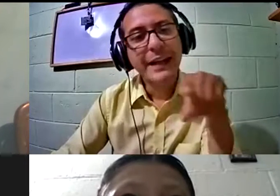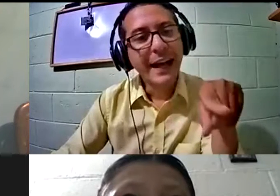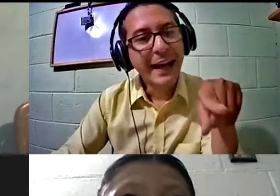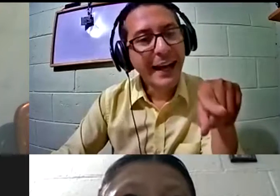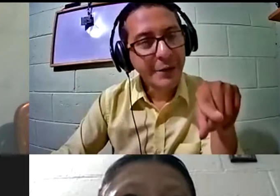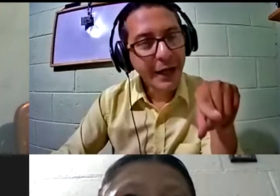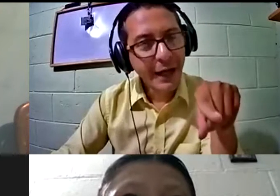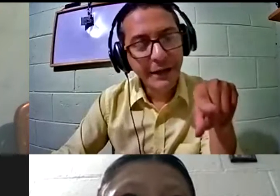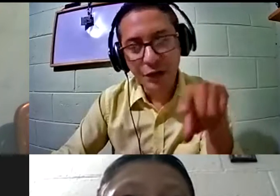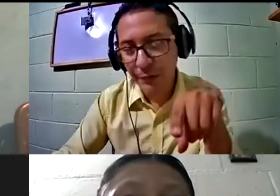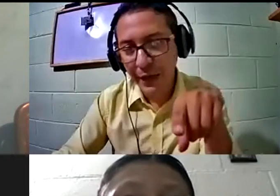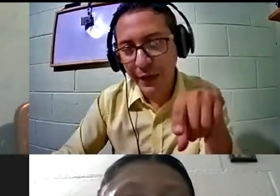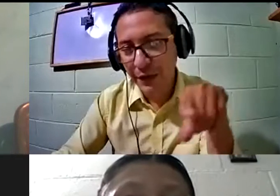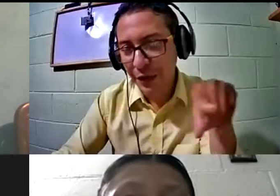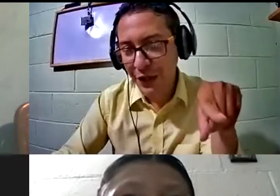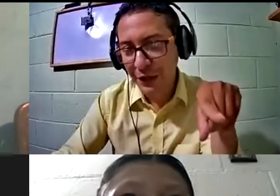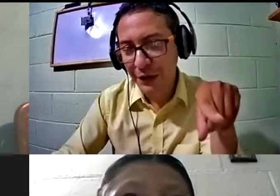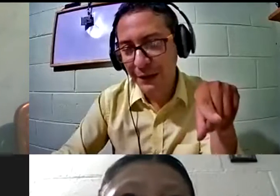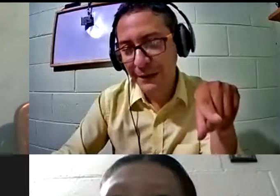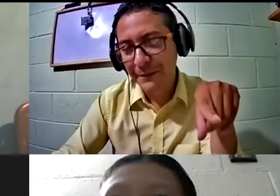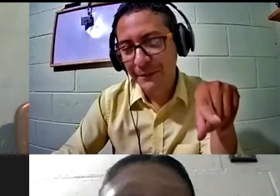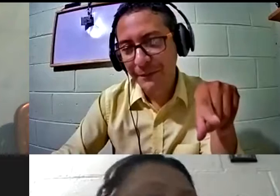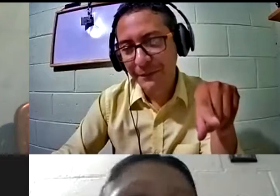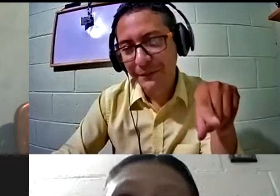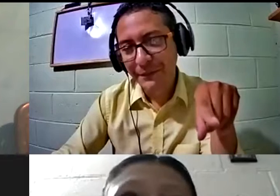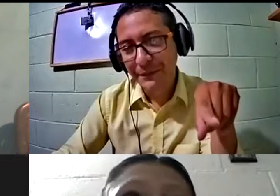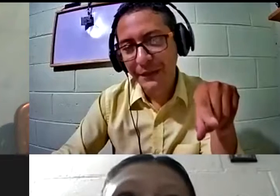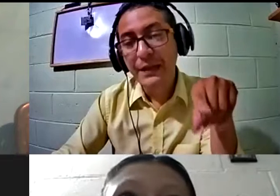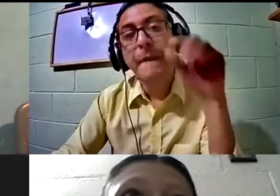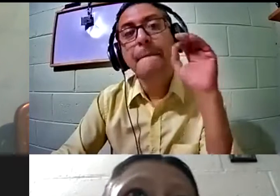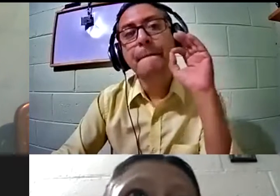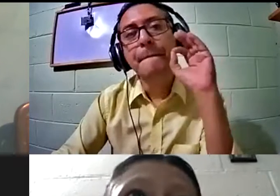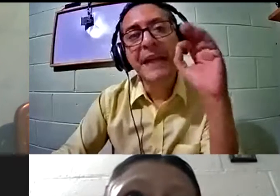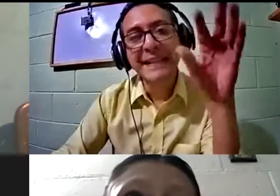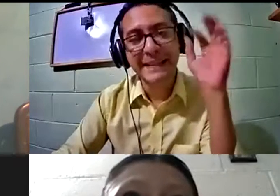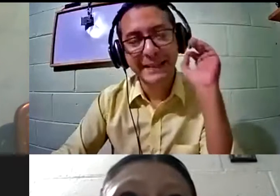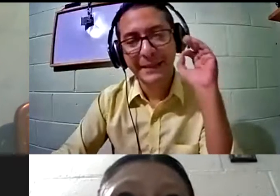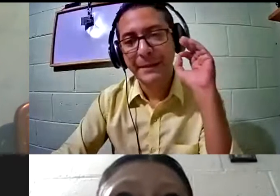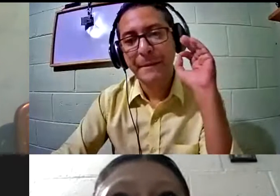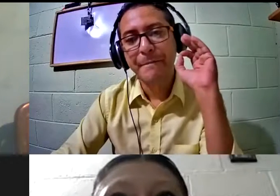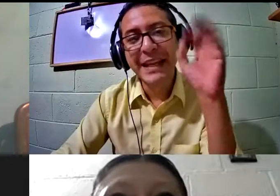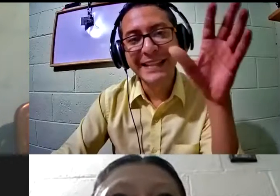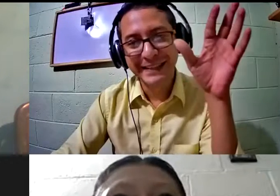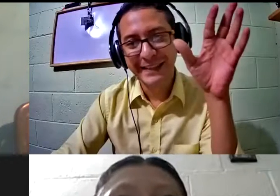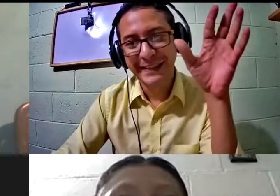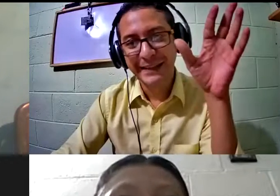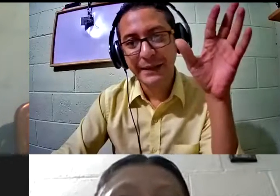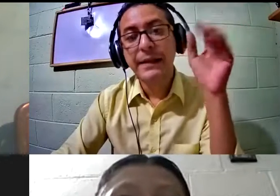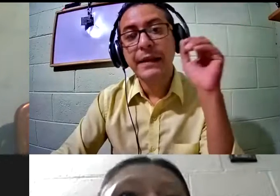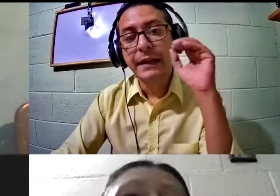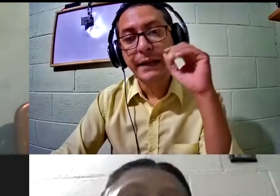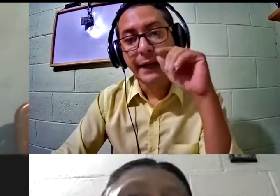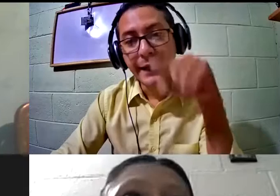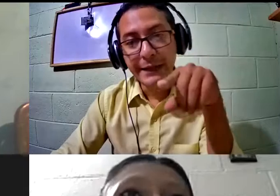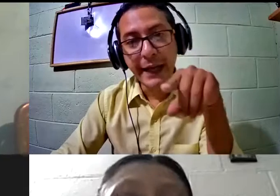I'm sorry. Andrea, you married or single? Single. Andrea is single.